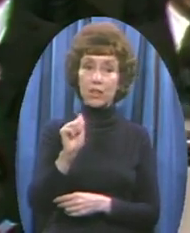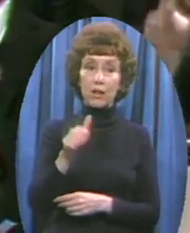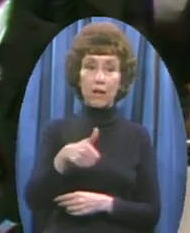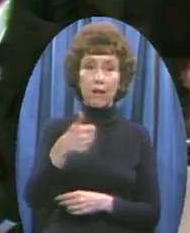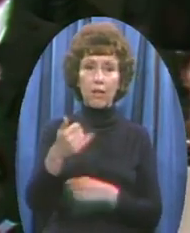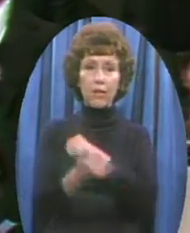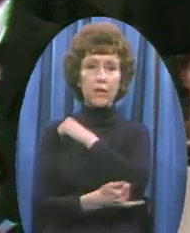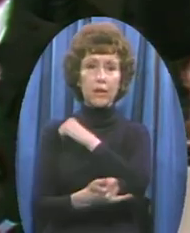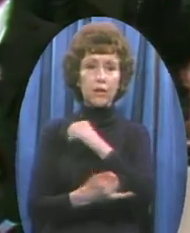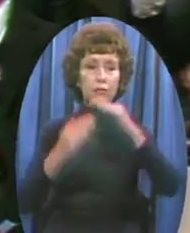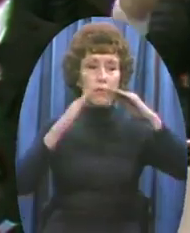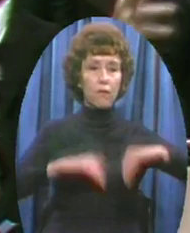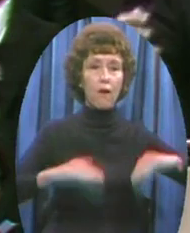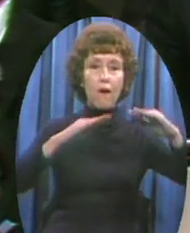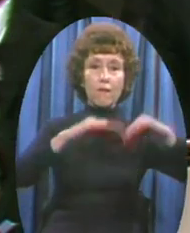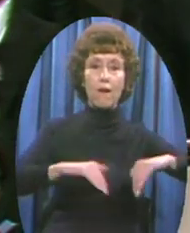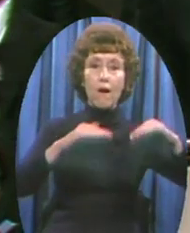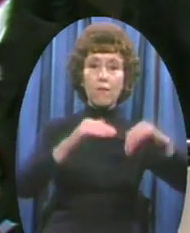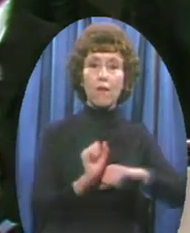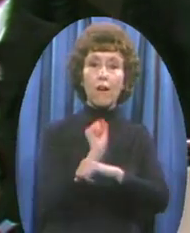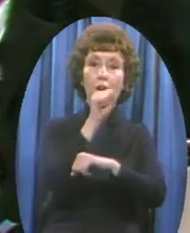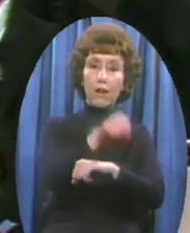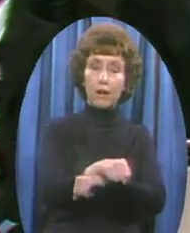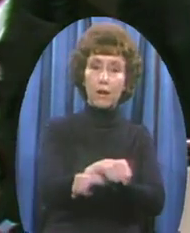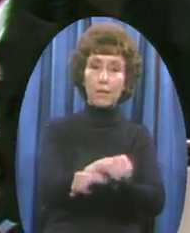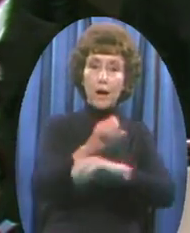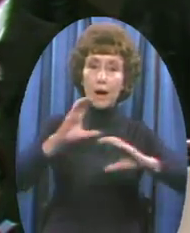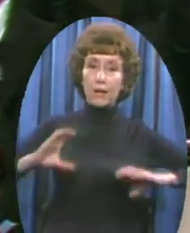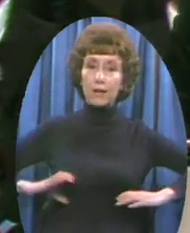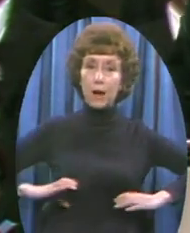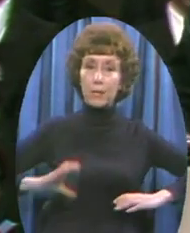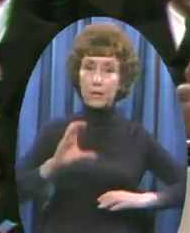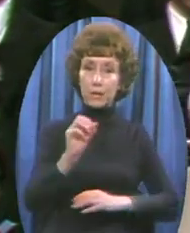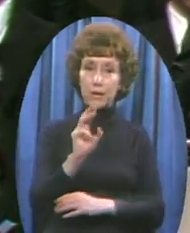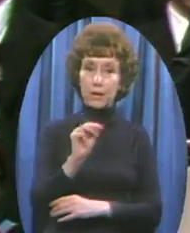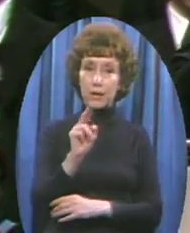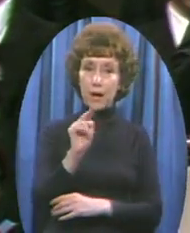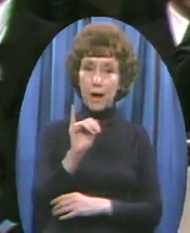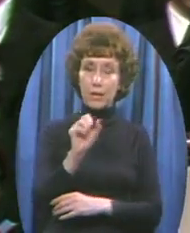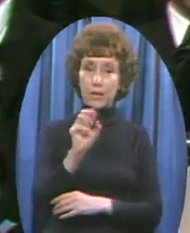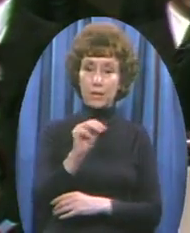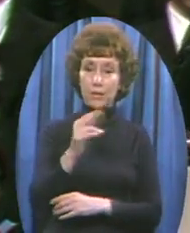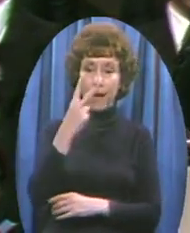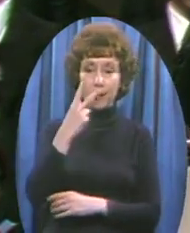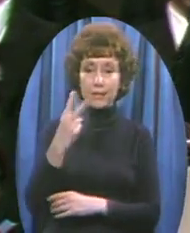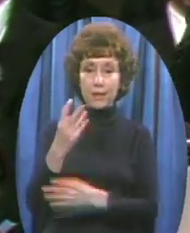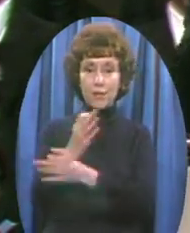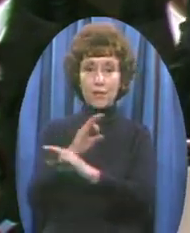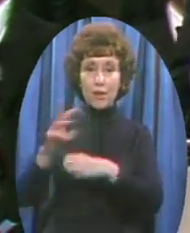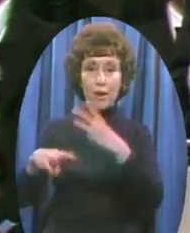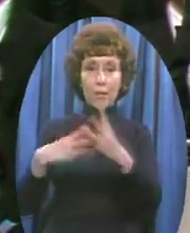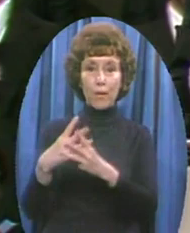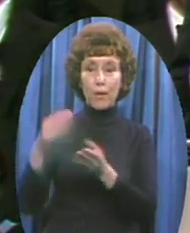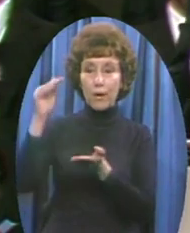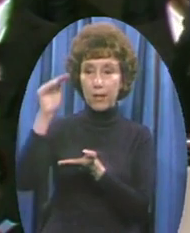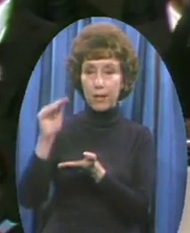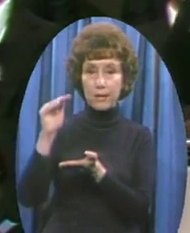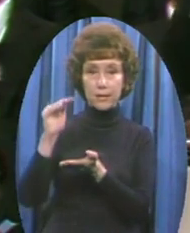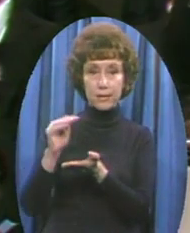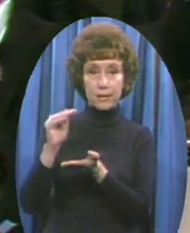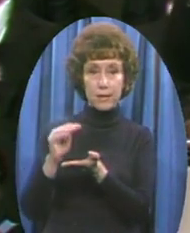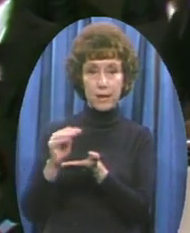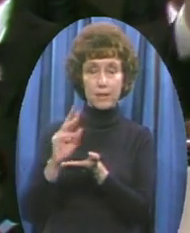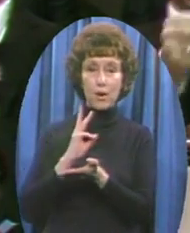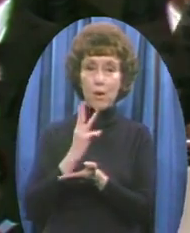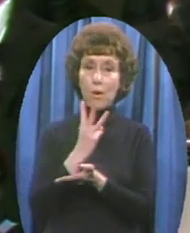I've watched that red spread across the globe, the planet, and I see that the free world is ever diminishing, and we're a